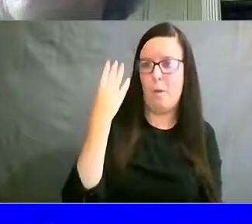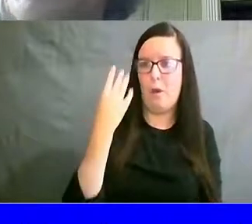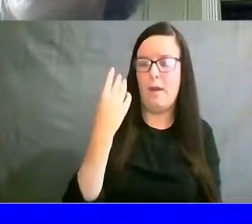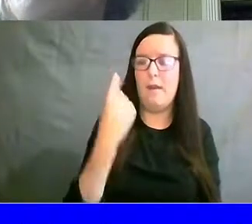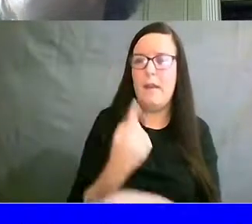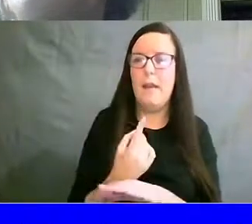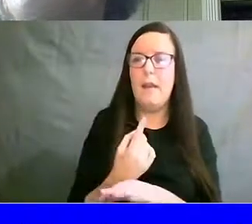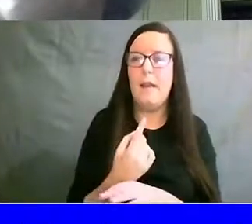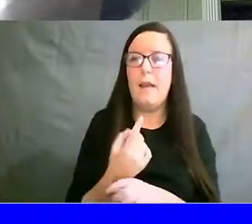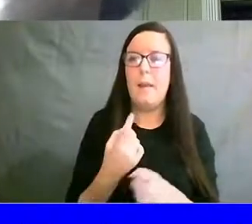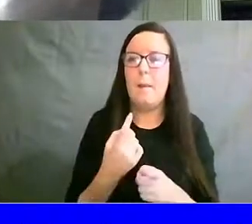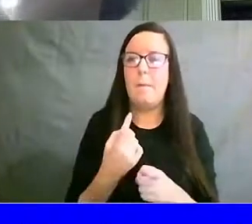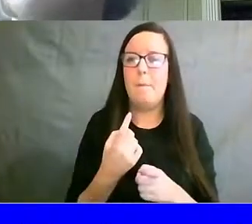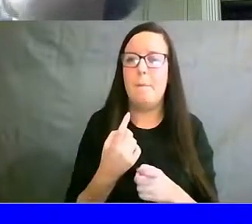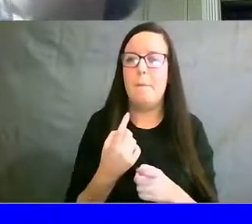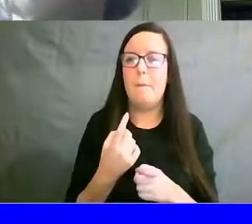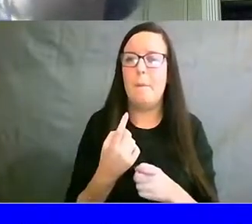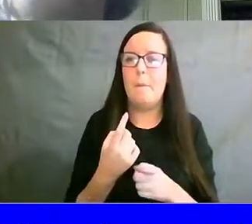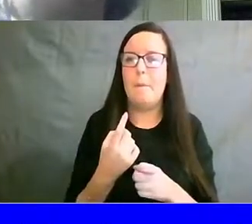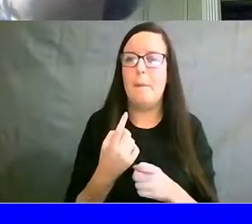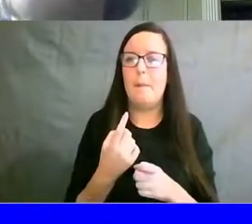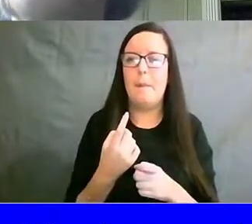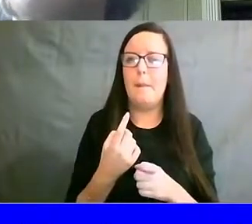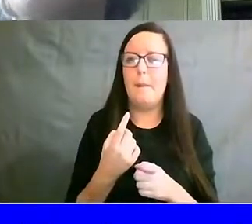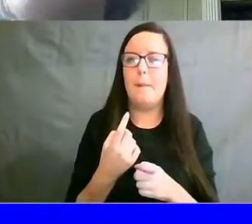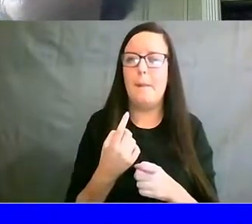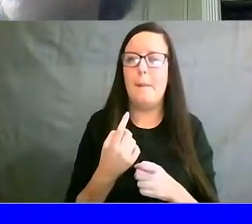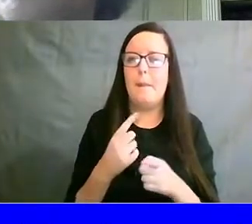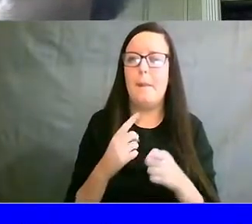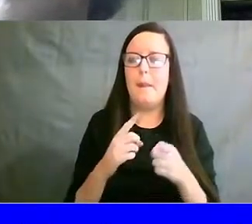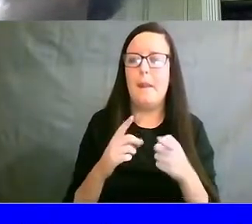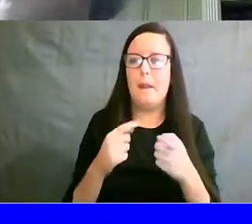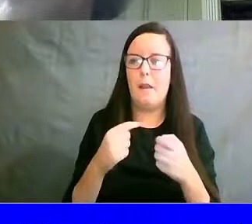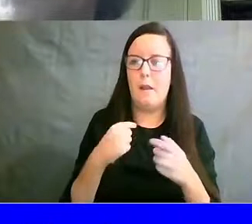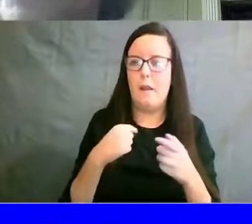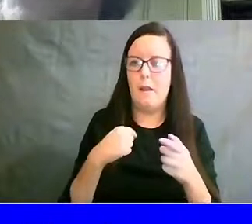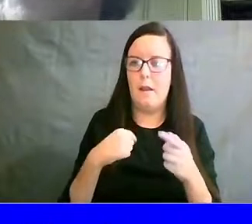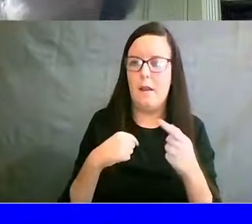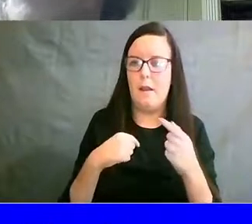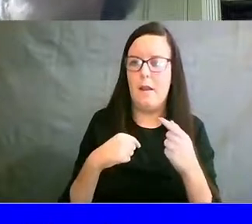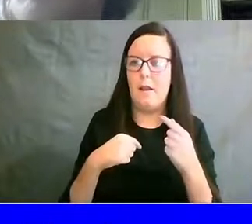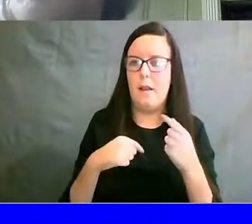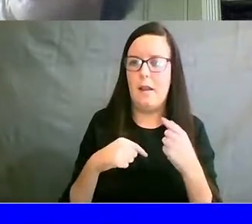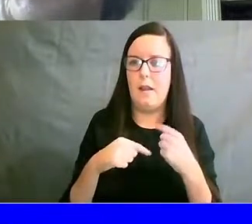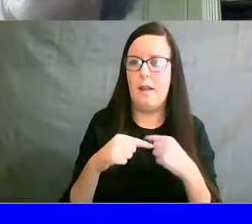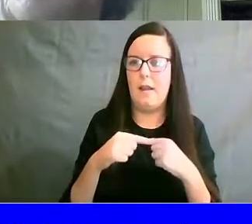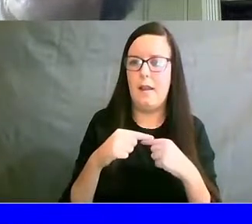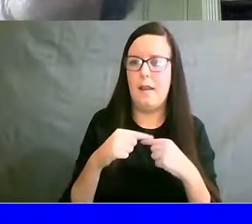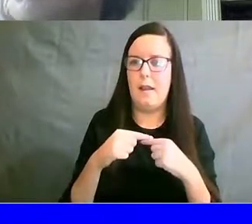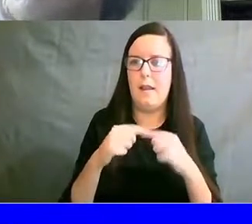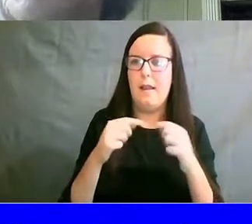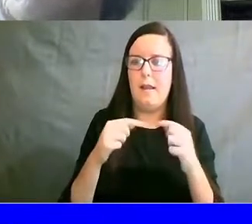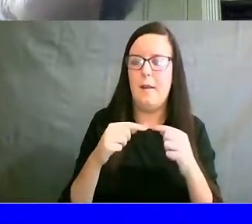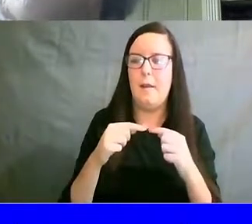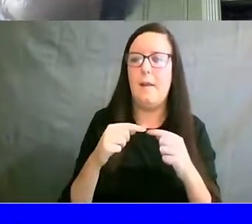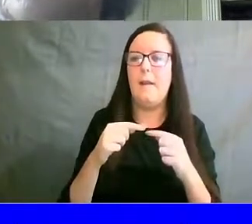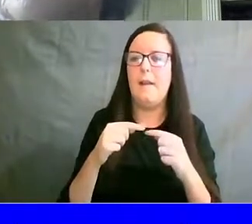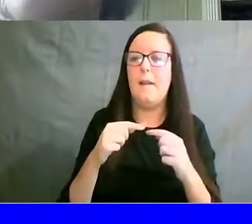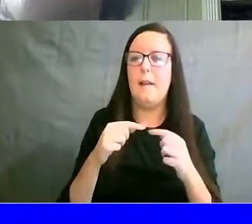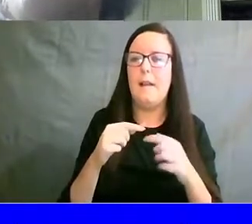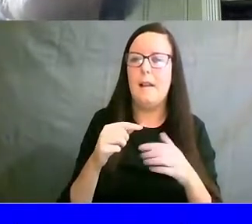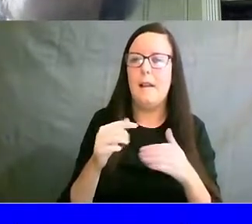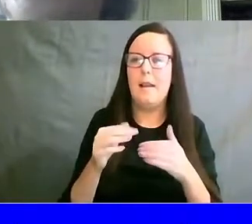So just while the slides are going up, can I say that, of course, the debate on safeguarding is